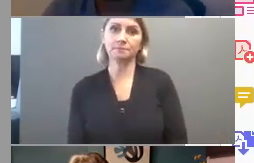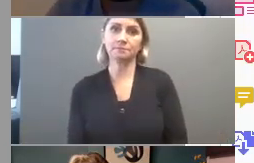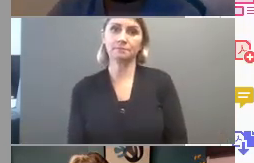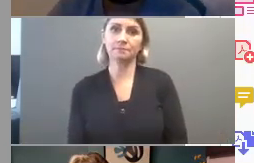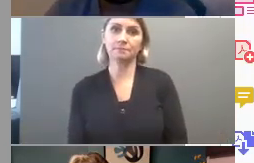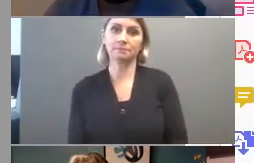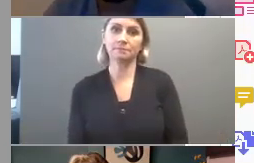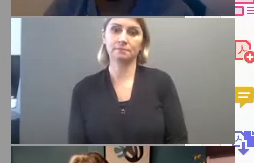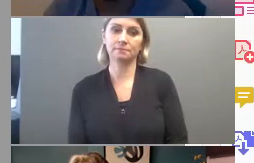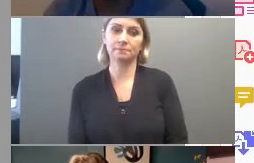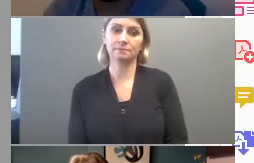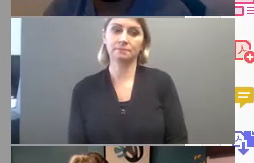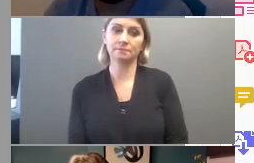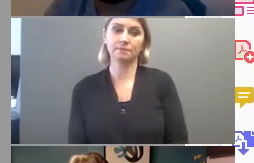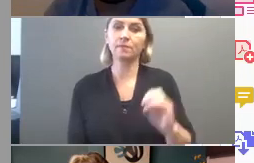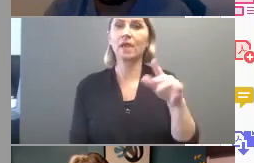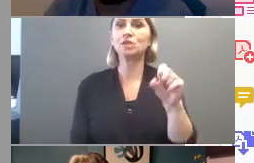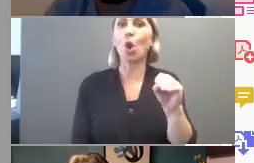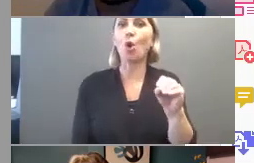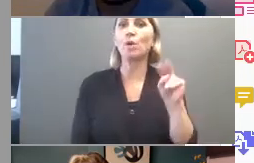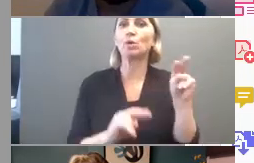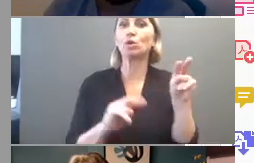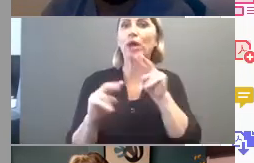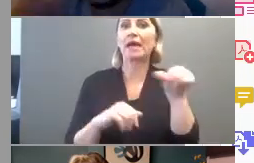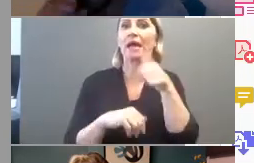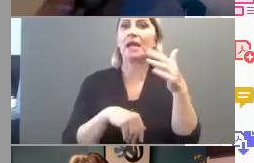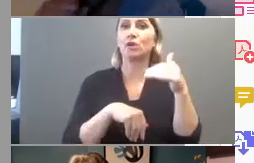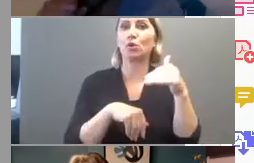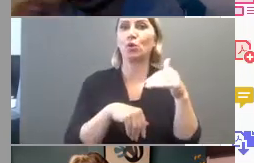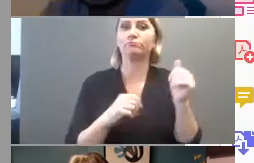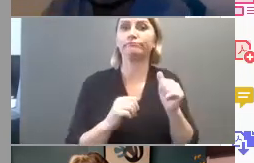Perfect. Okay, so let's look at one other example.